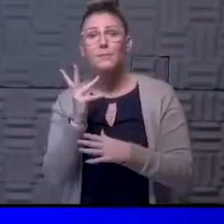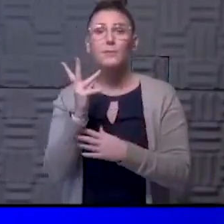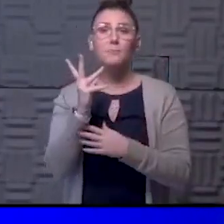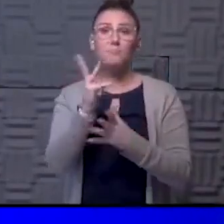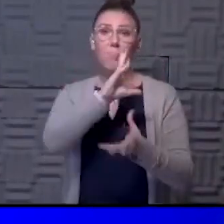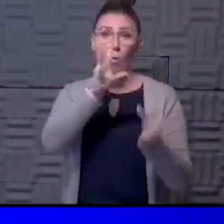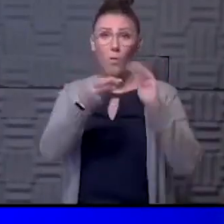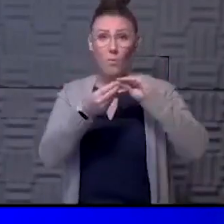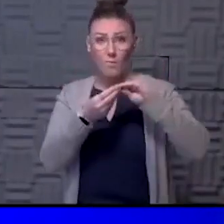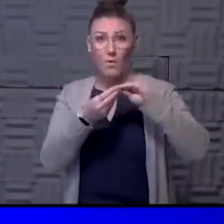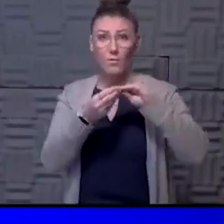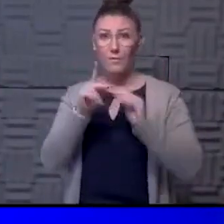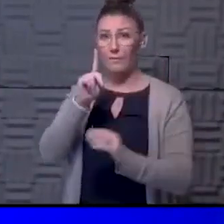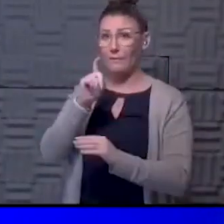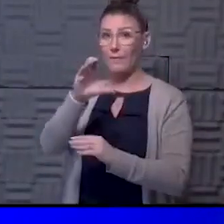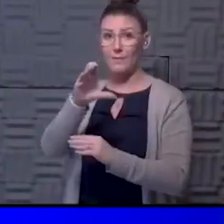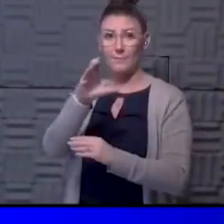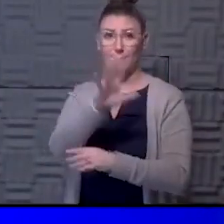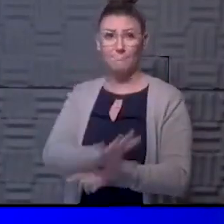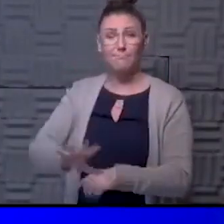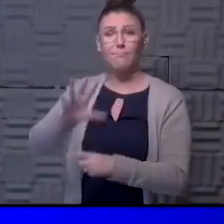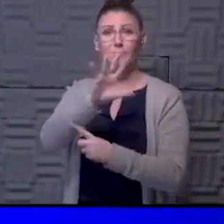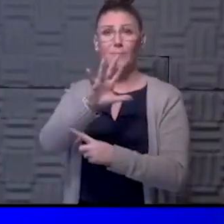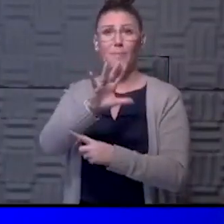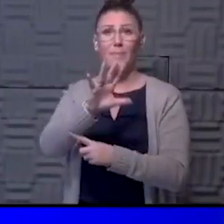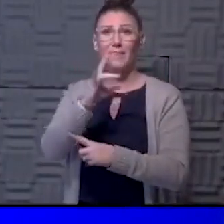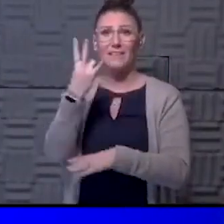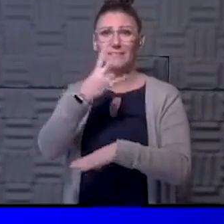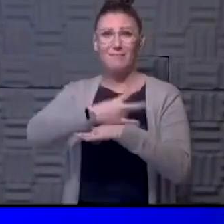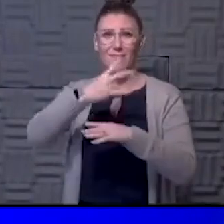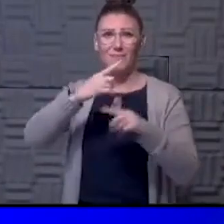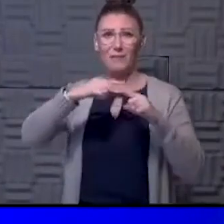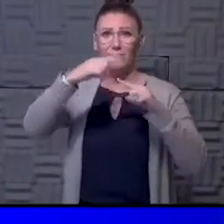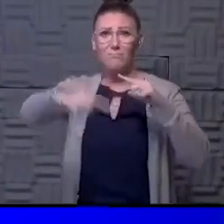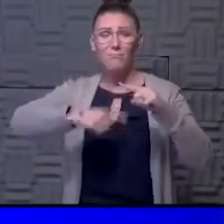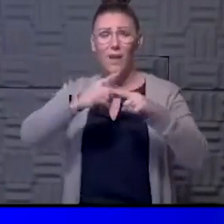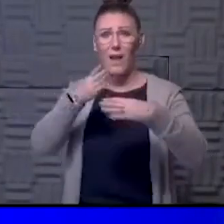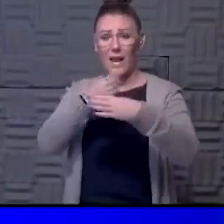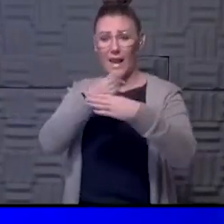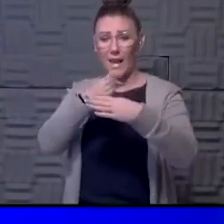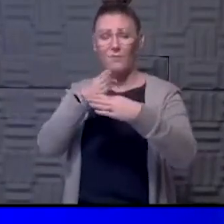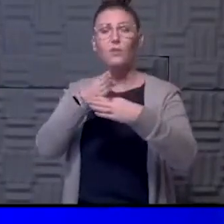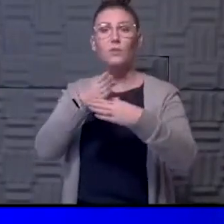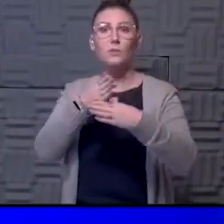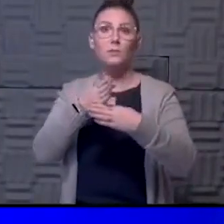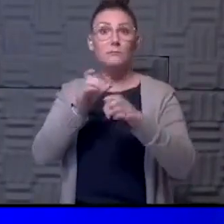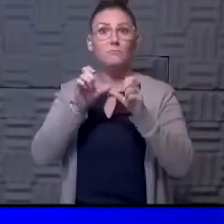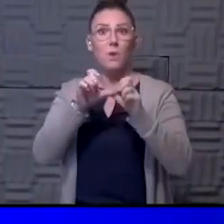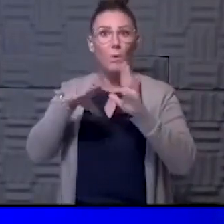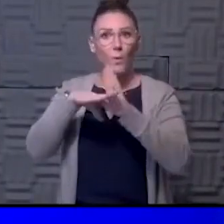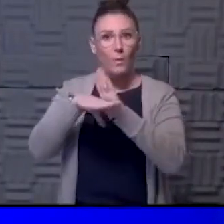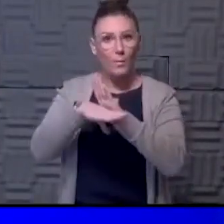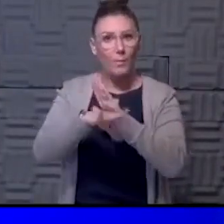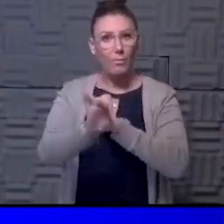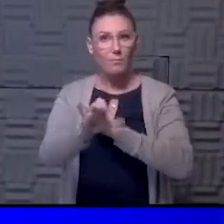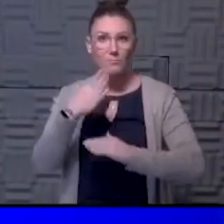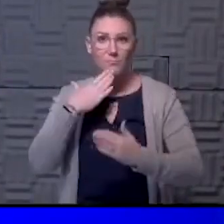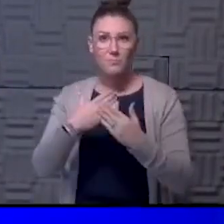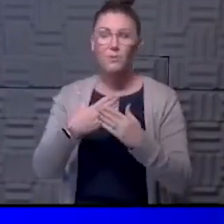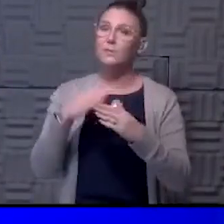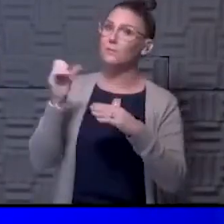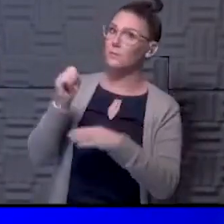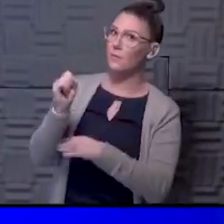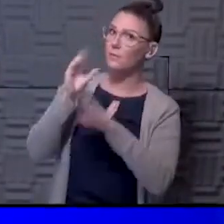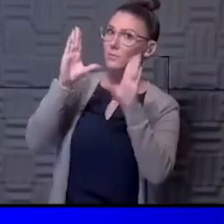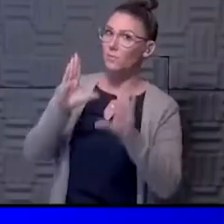that overall in the Kansas City area, the 7-day rolling average of new cases has continued to go down, which is a very good thing. It is a great